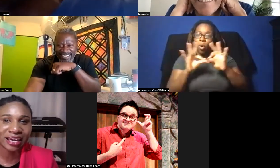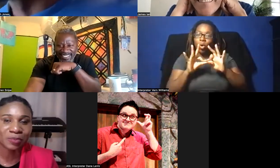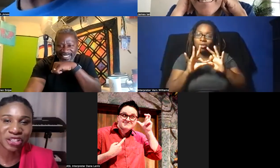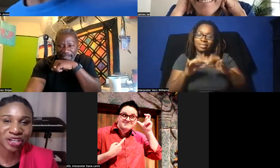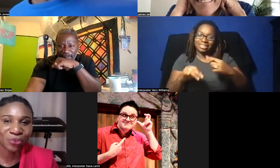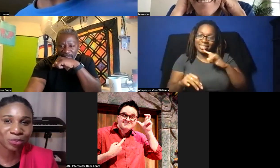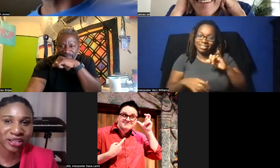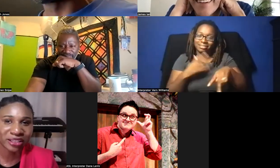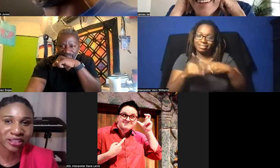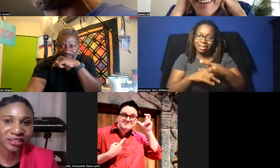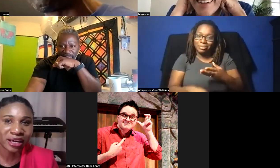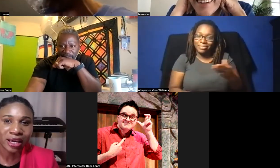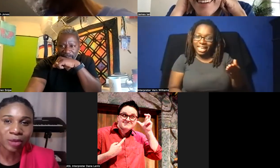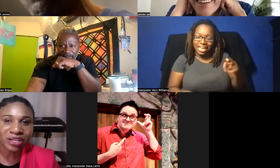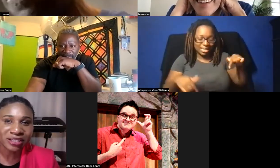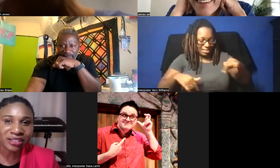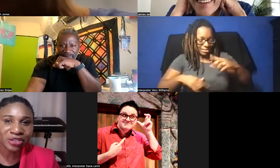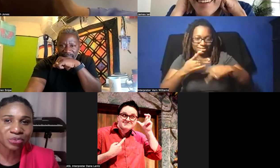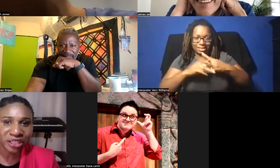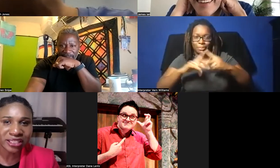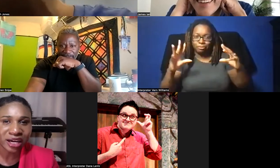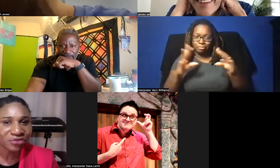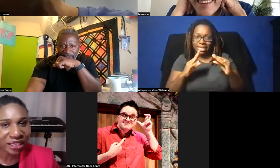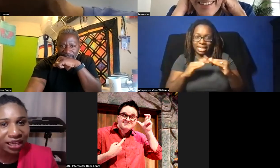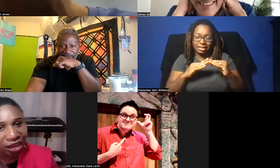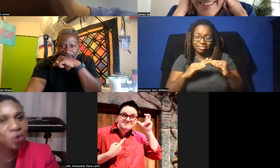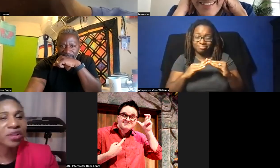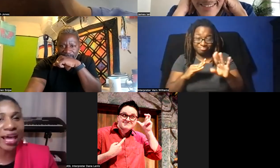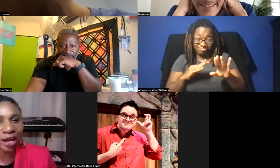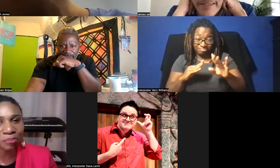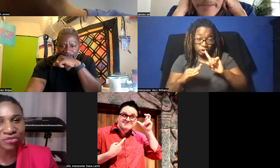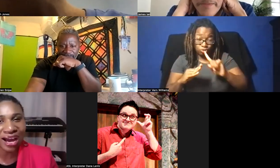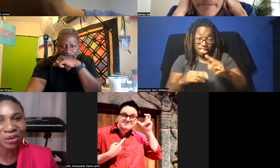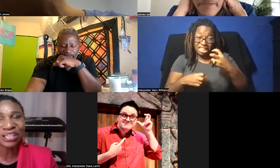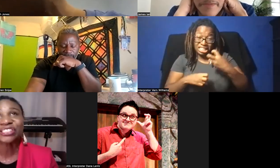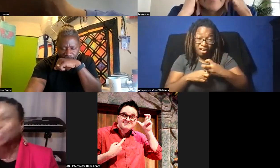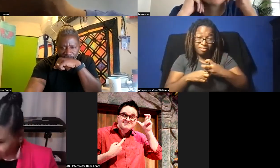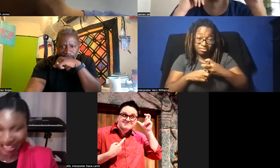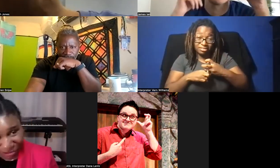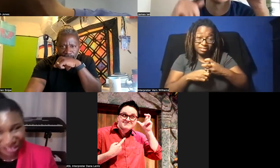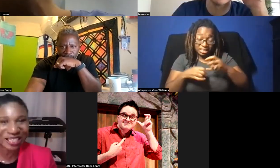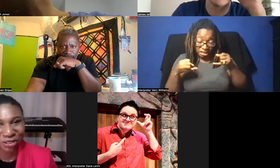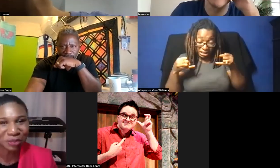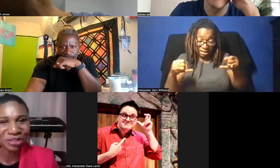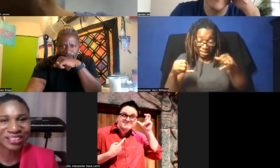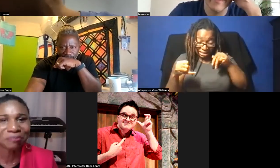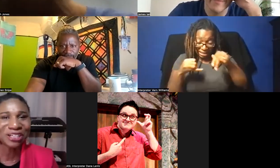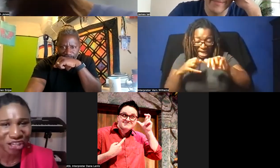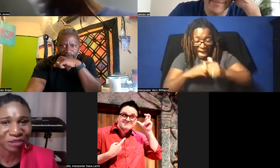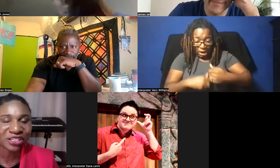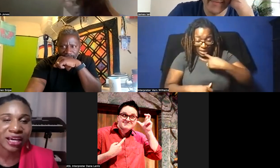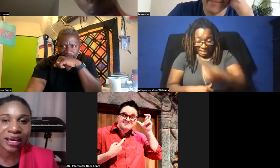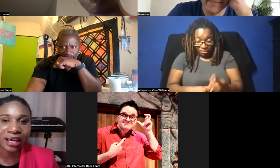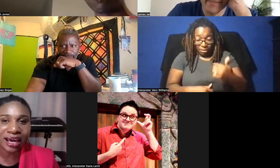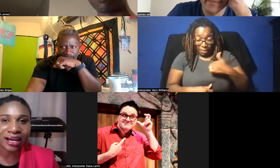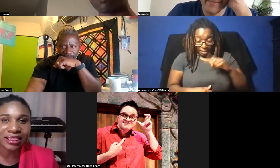thing, especially at a forum like this, because it is really tough to get over that hump of how do I just say I'm disabled to people and not be